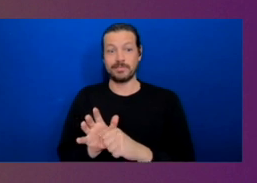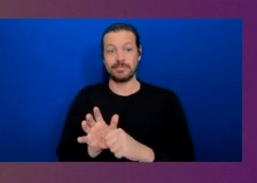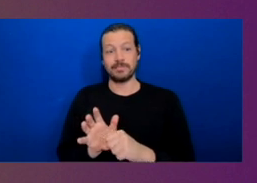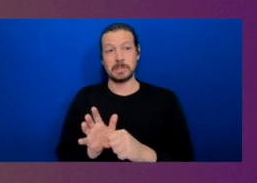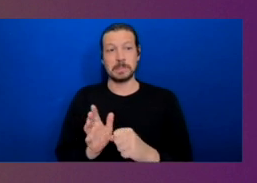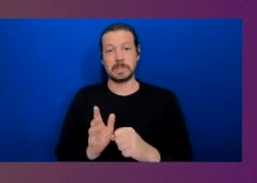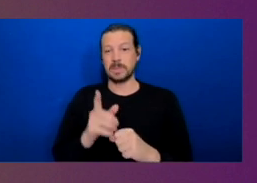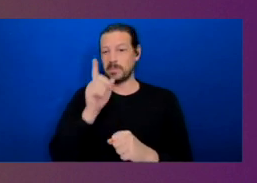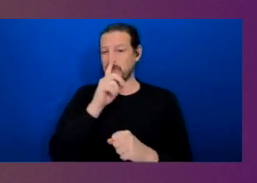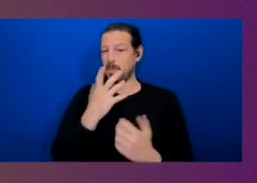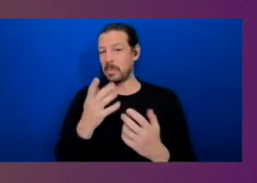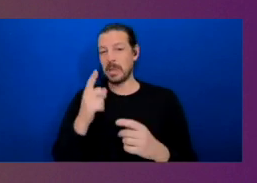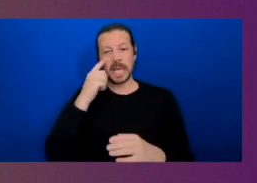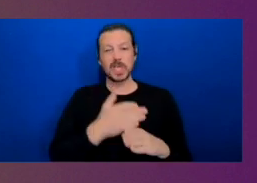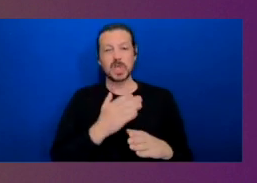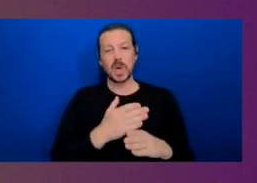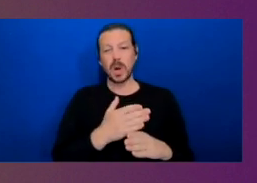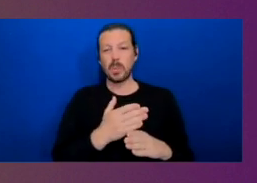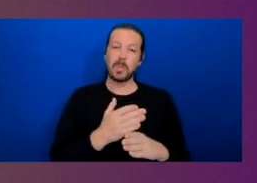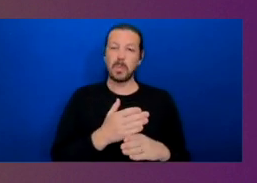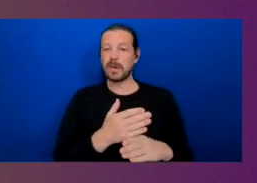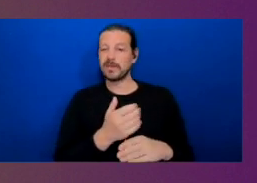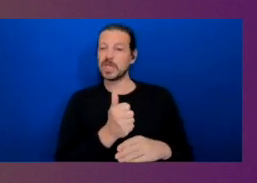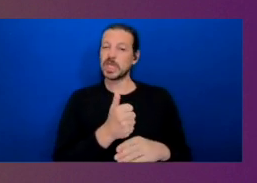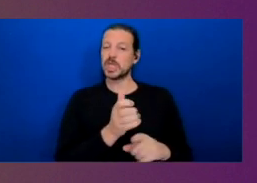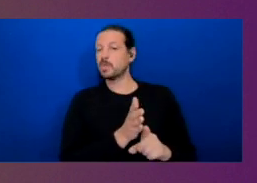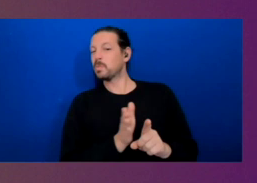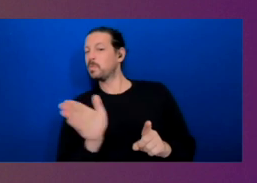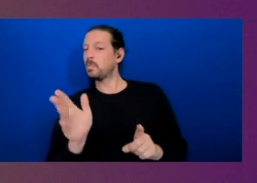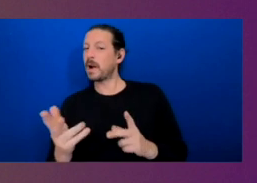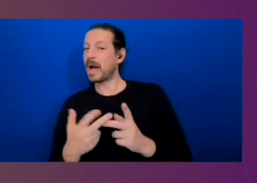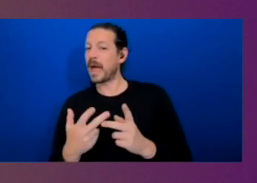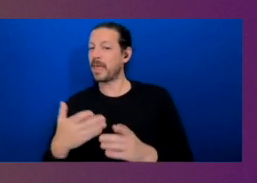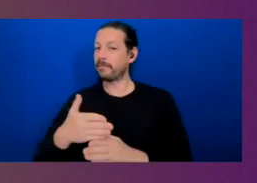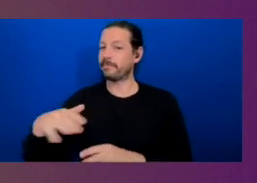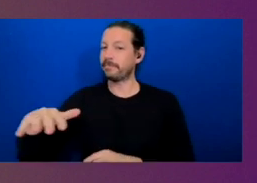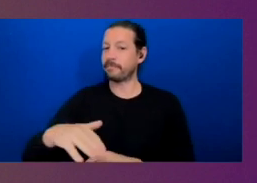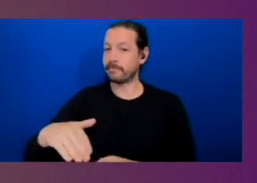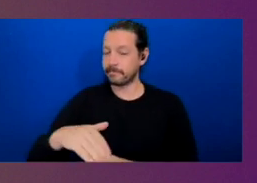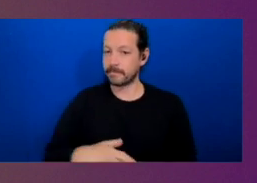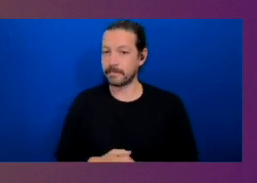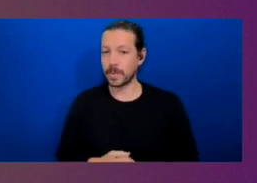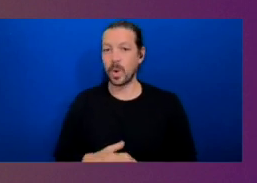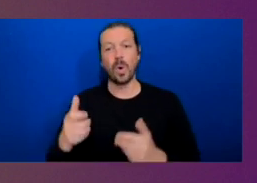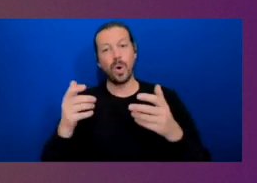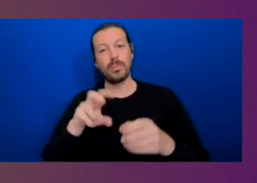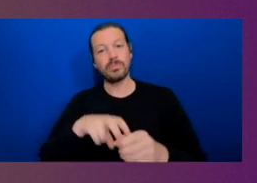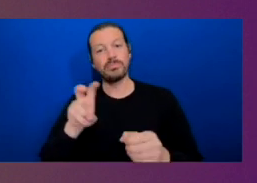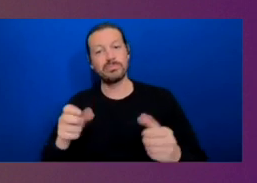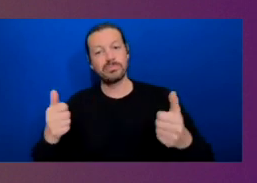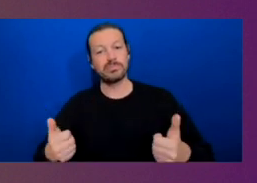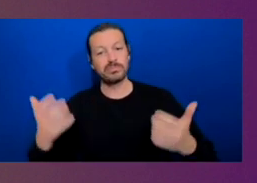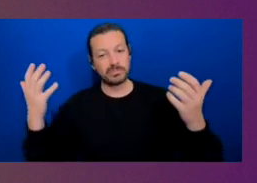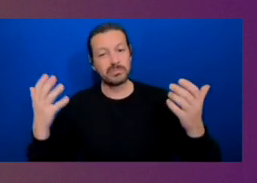career opportunities or a new role. And I guess we've seen some of the areas that people